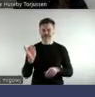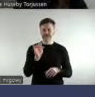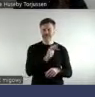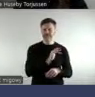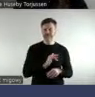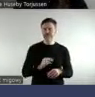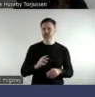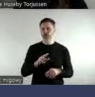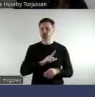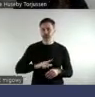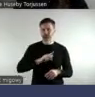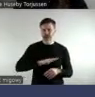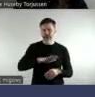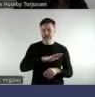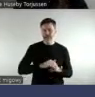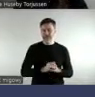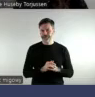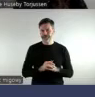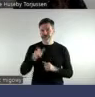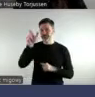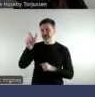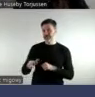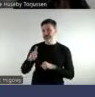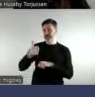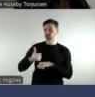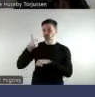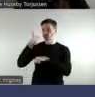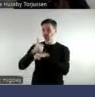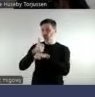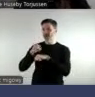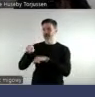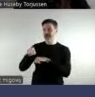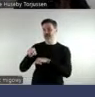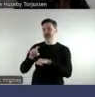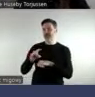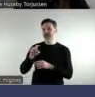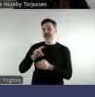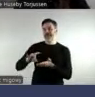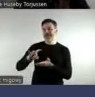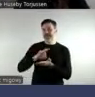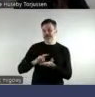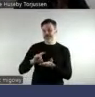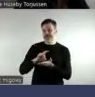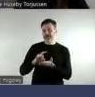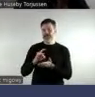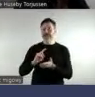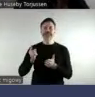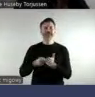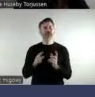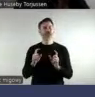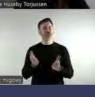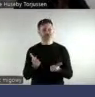objective for the county governor towards the municipalities is to take a supportive role through professional guidance